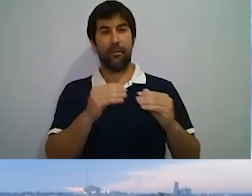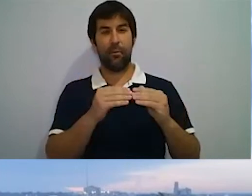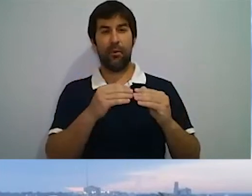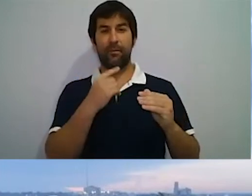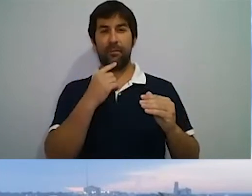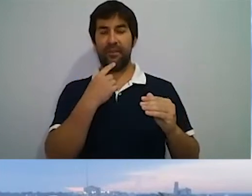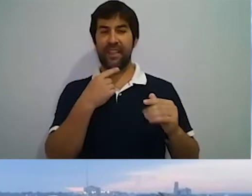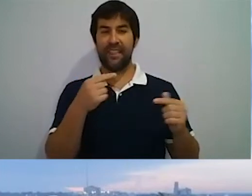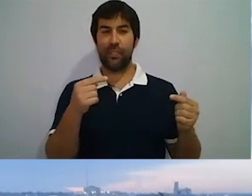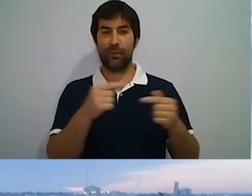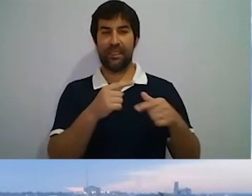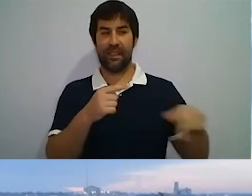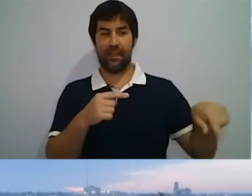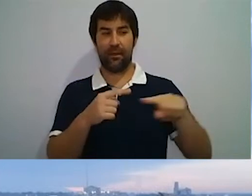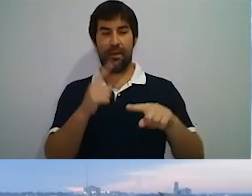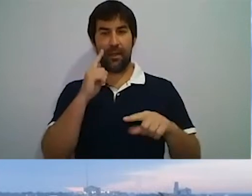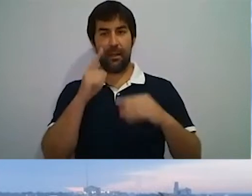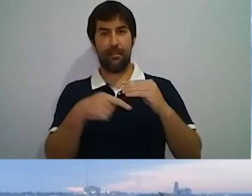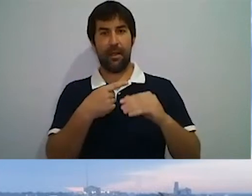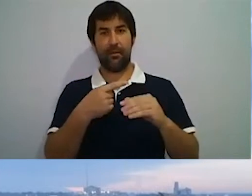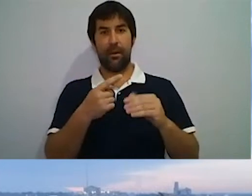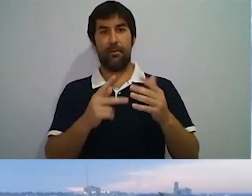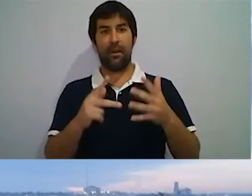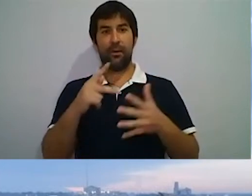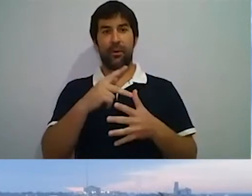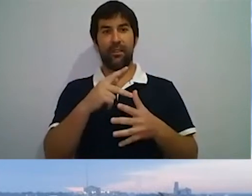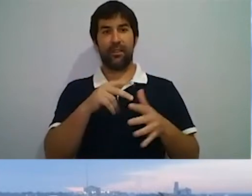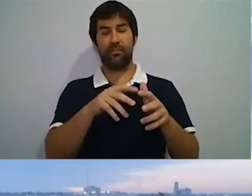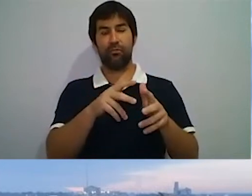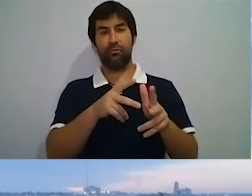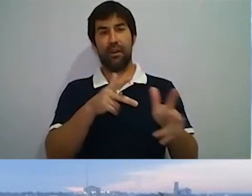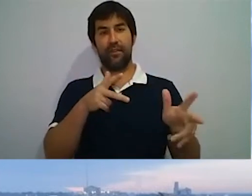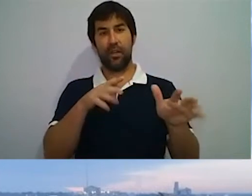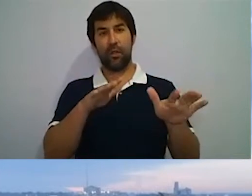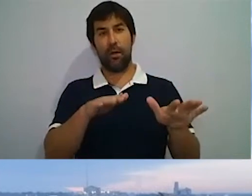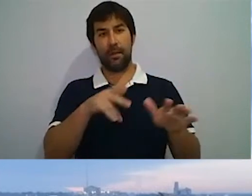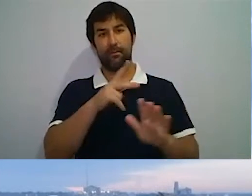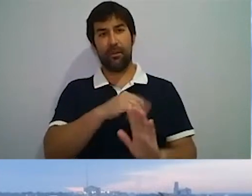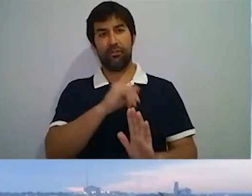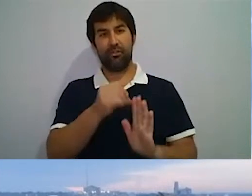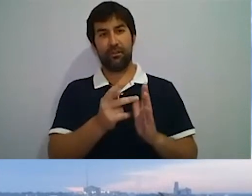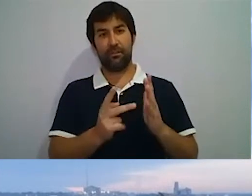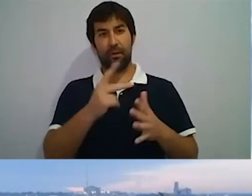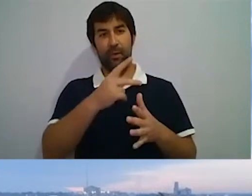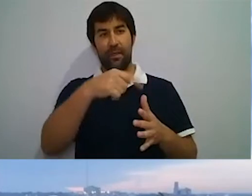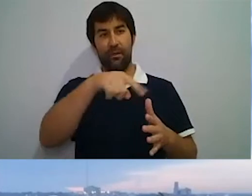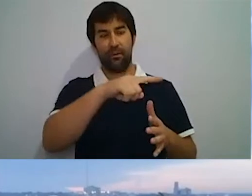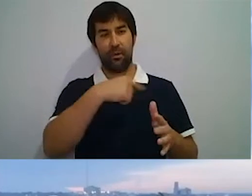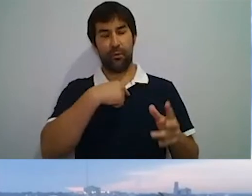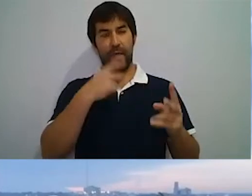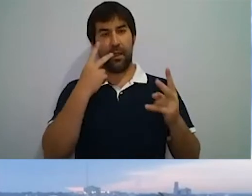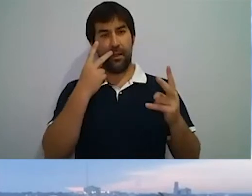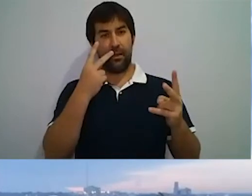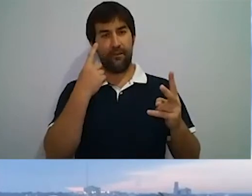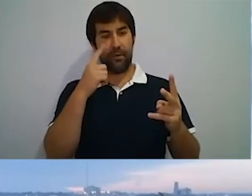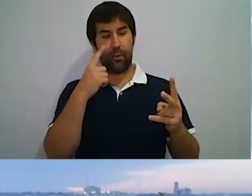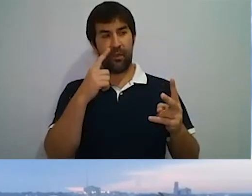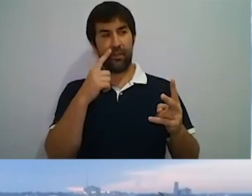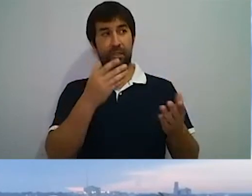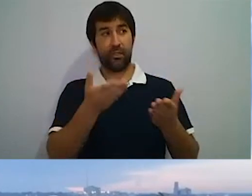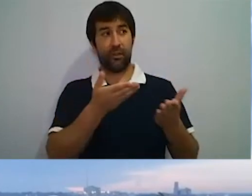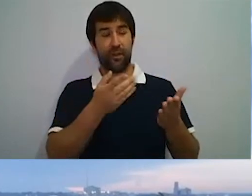departments that carry out capital projects, like Department of Mobility and Infrastructure, Public Works. And we also have council representation